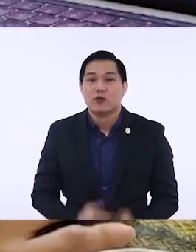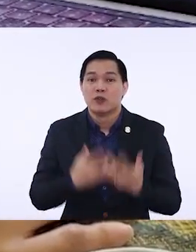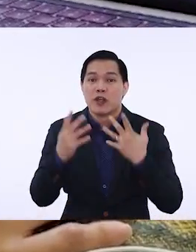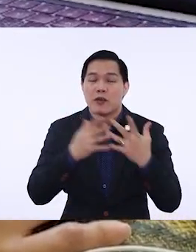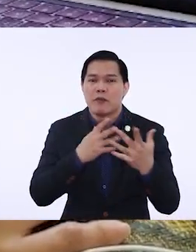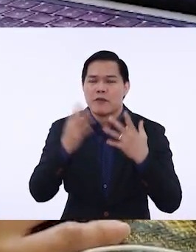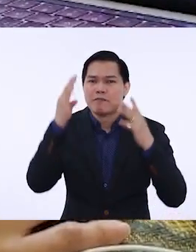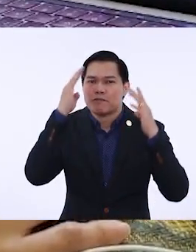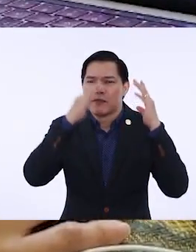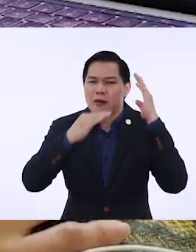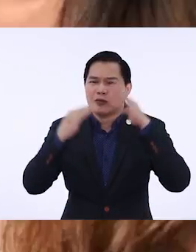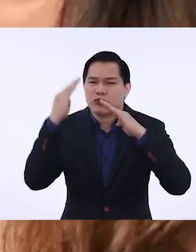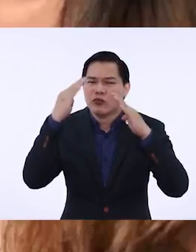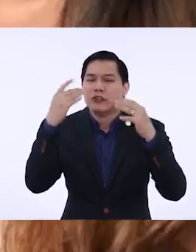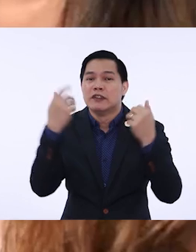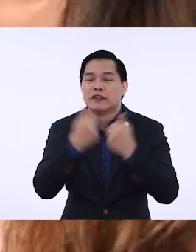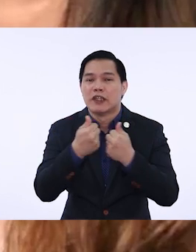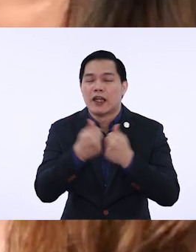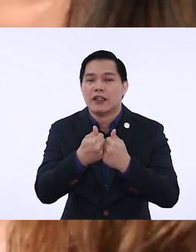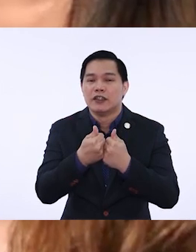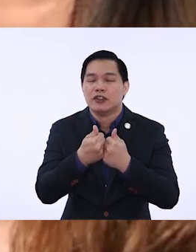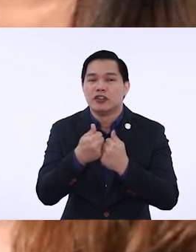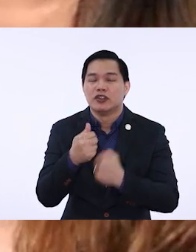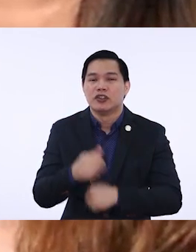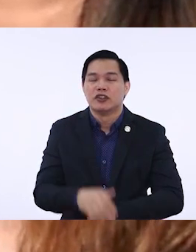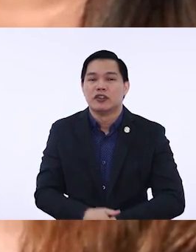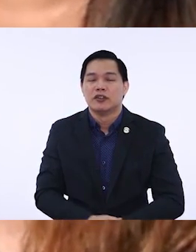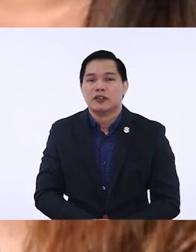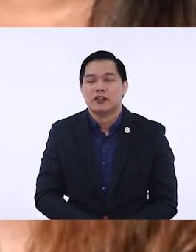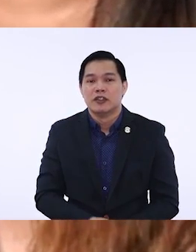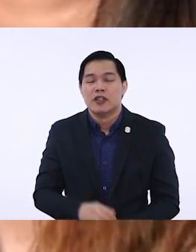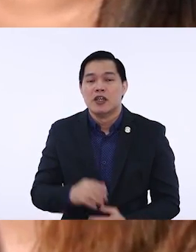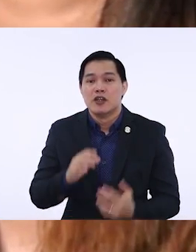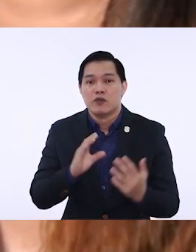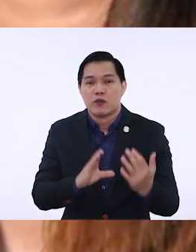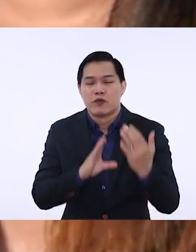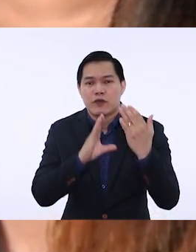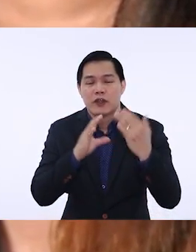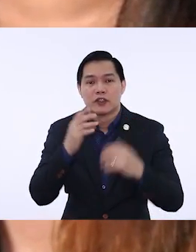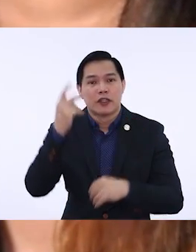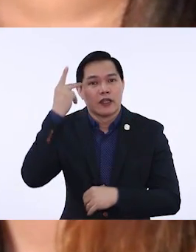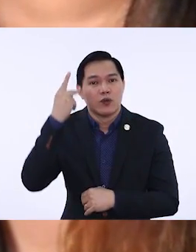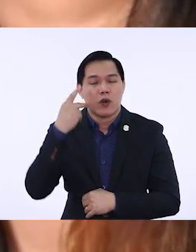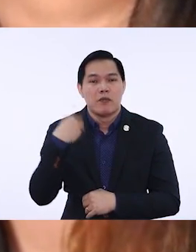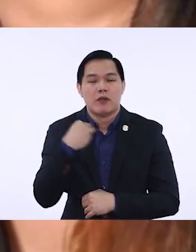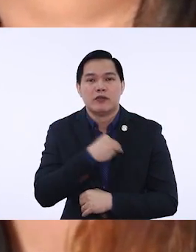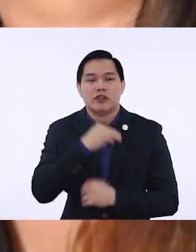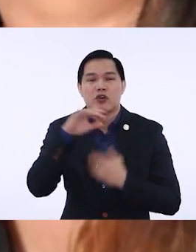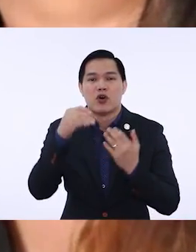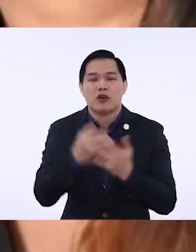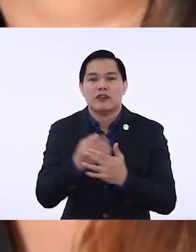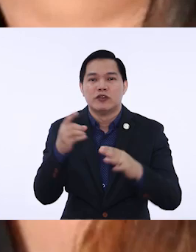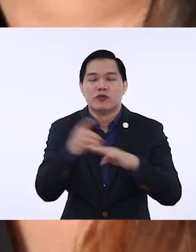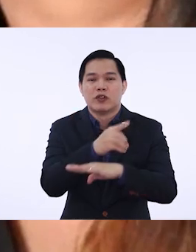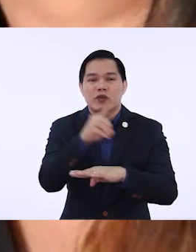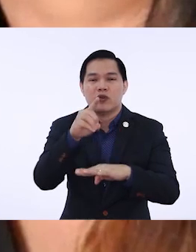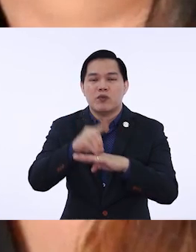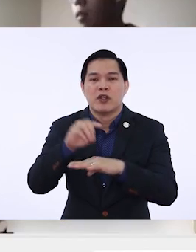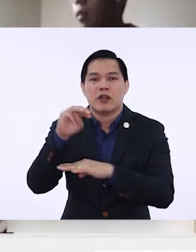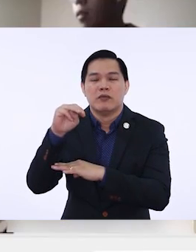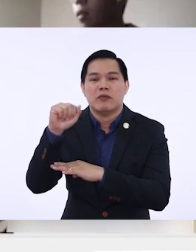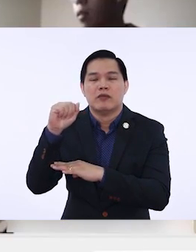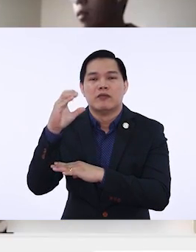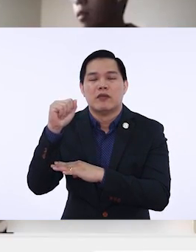Whatever problems and challenges that will come on their way, the Kadiwa members of the ecclesiastical districts of Macau and